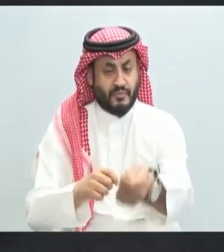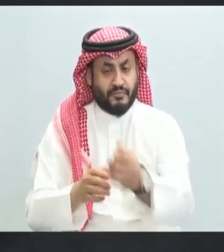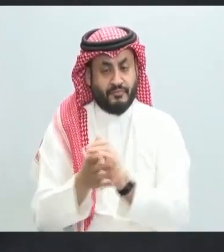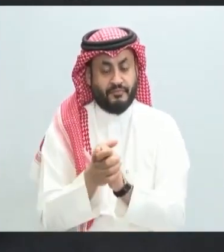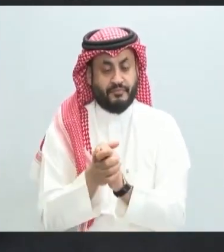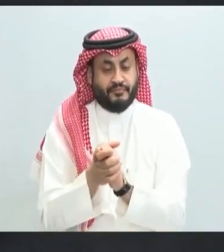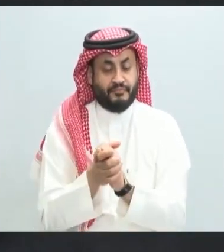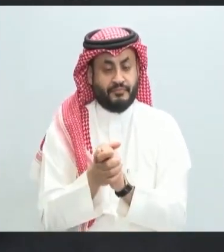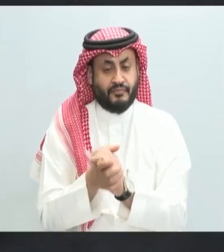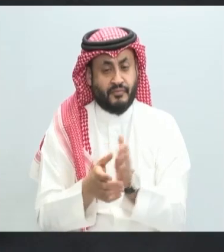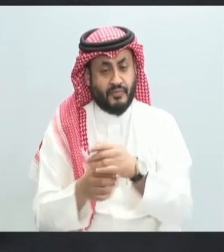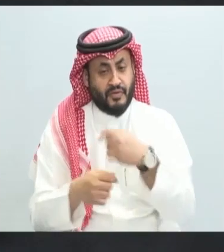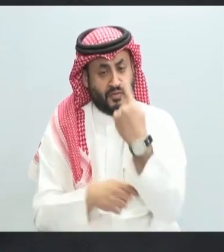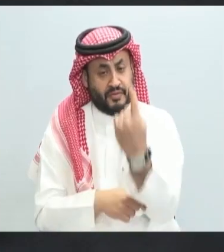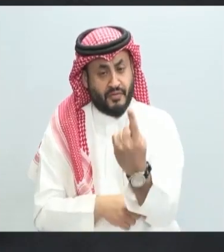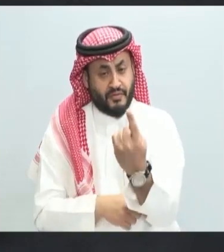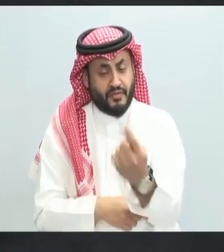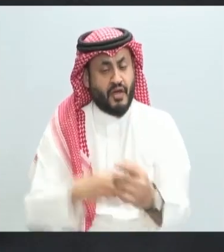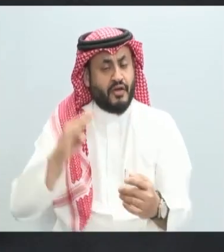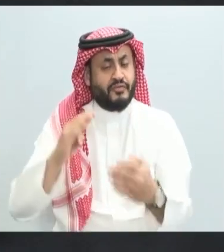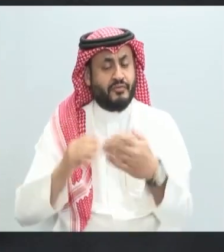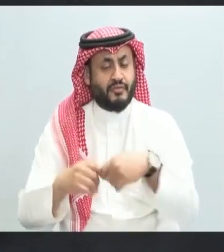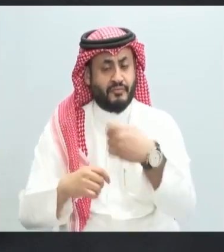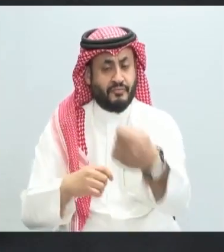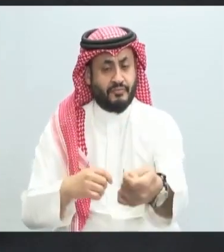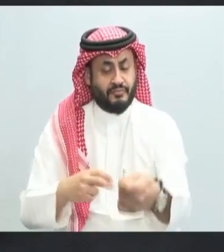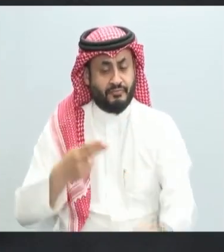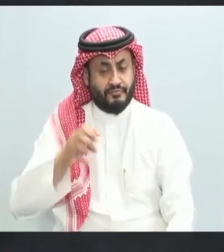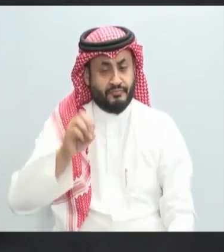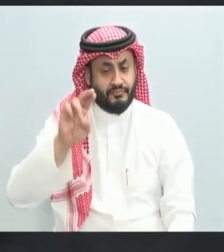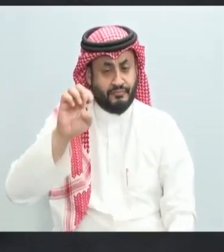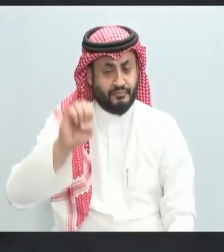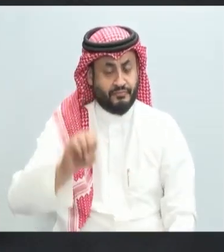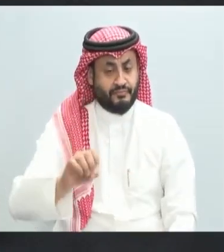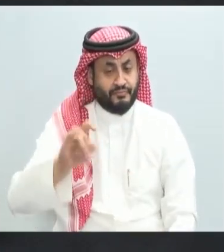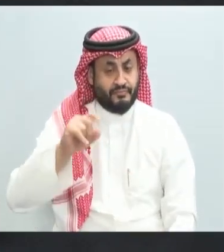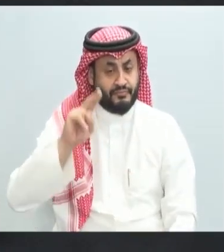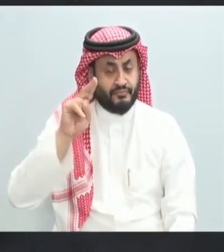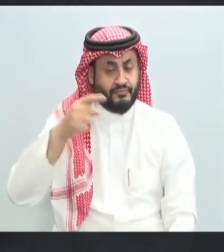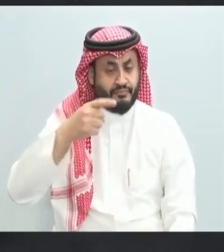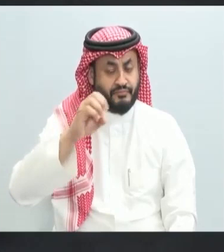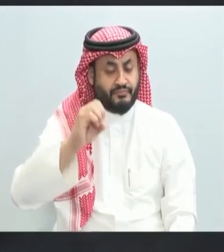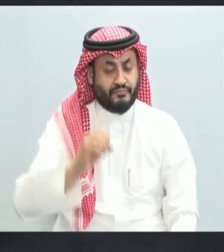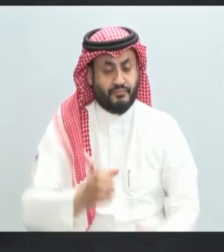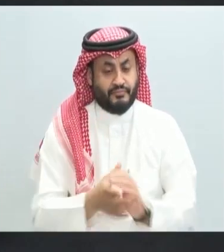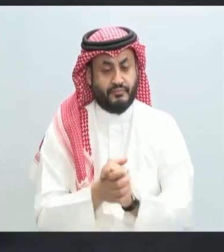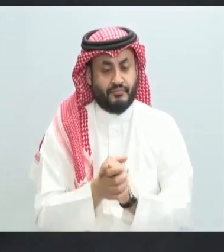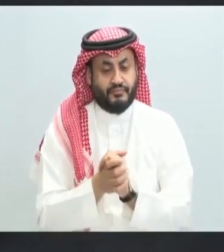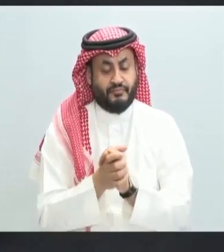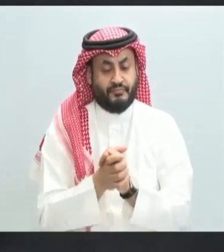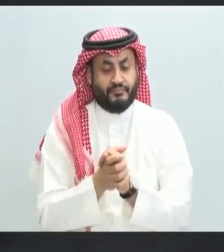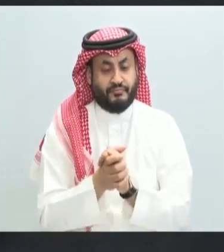use your paper? I can say, here you go. Can I use your pen? Well, here you